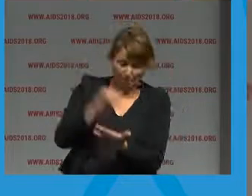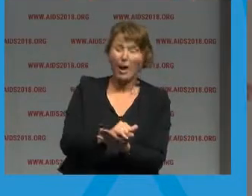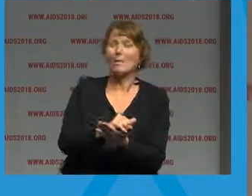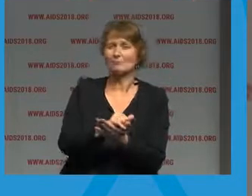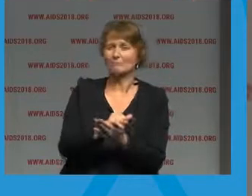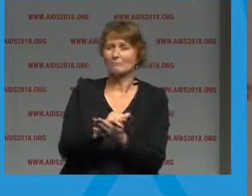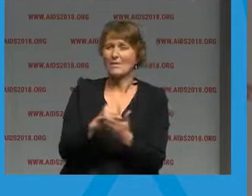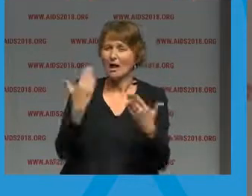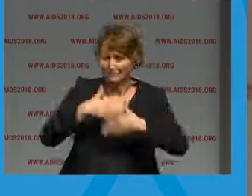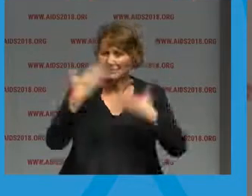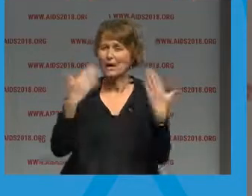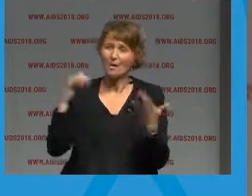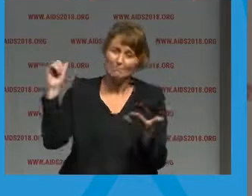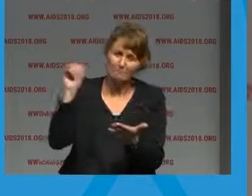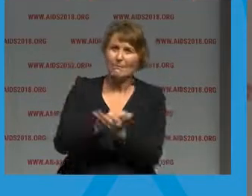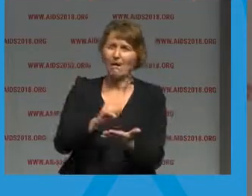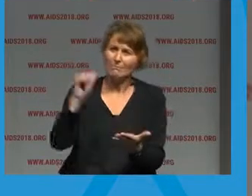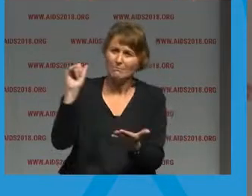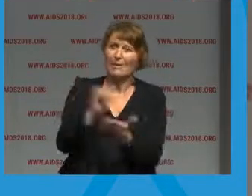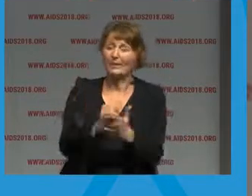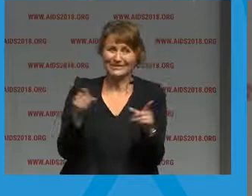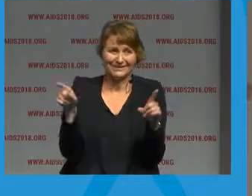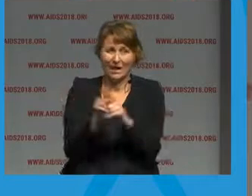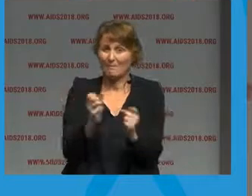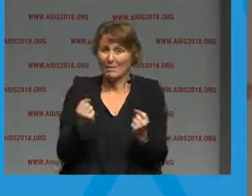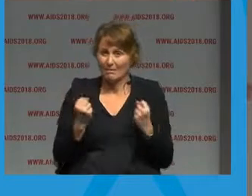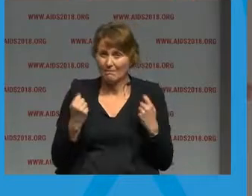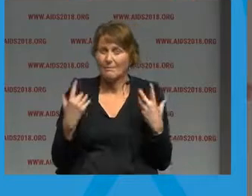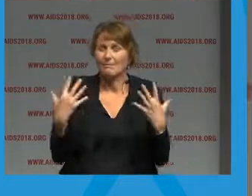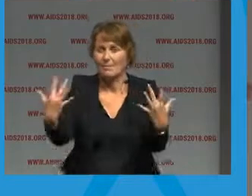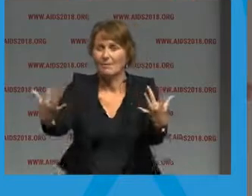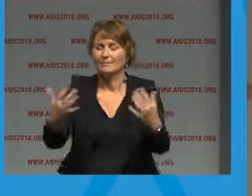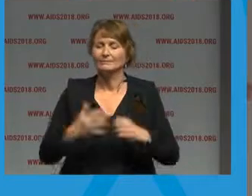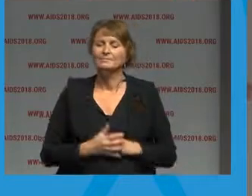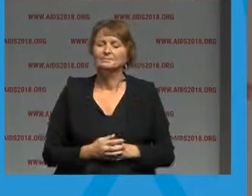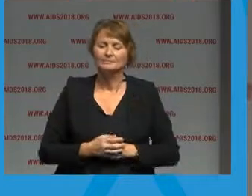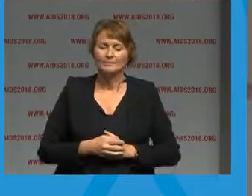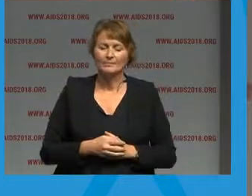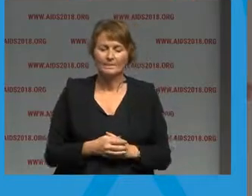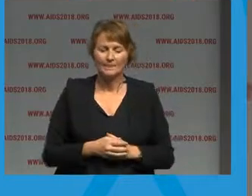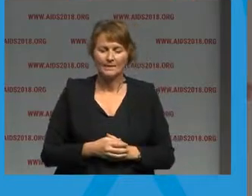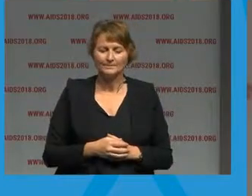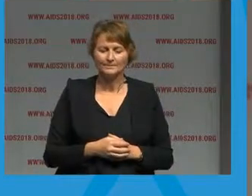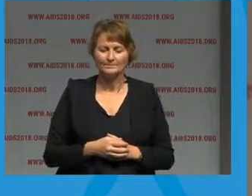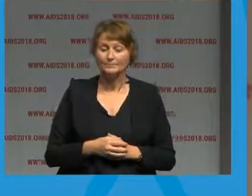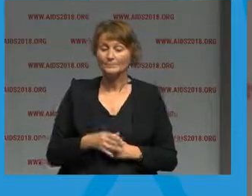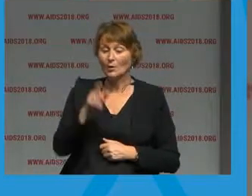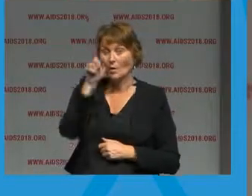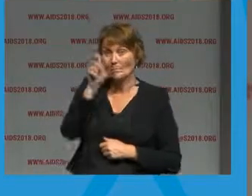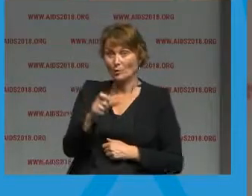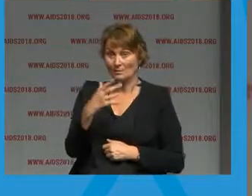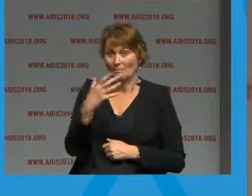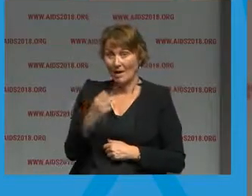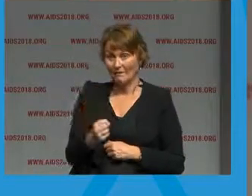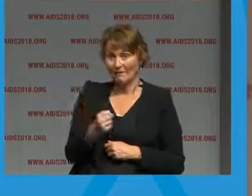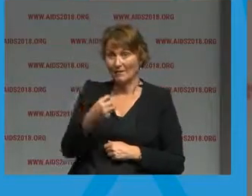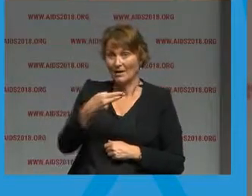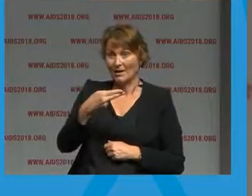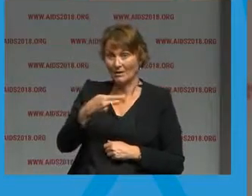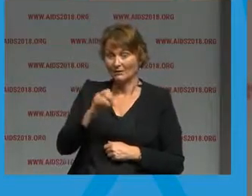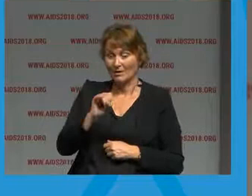Now, a person living with HIV is 26 to 31 times more likely to develop